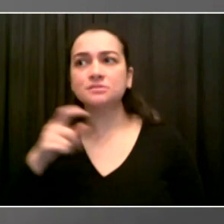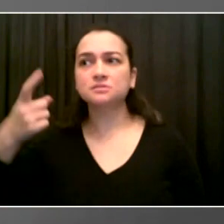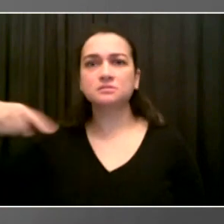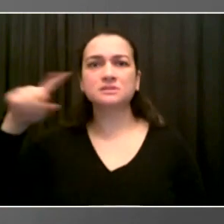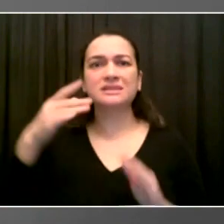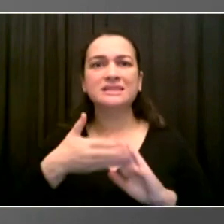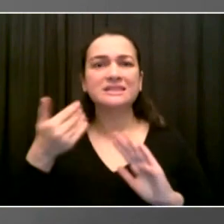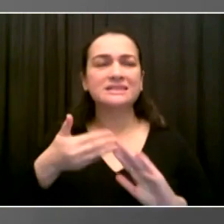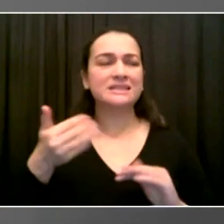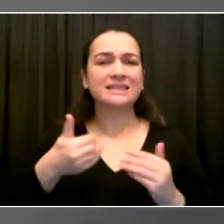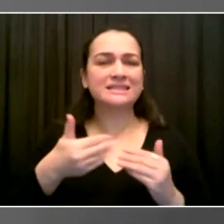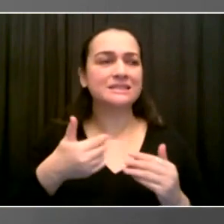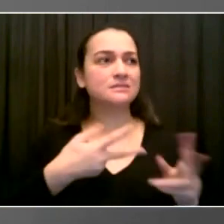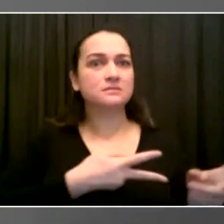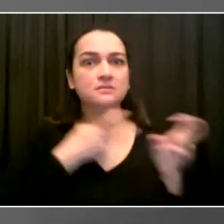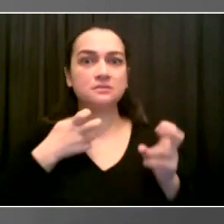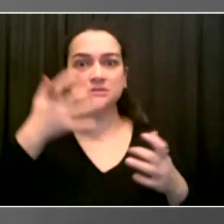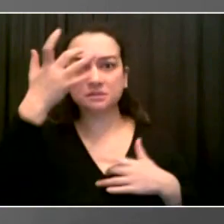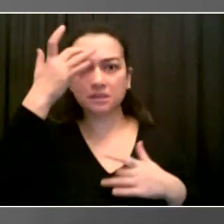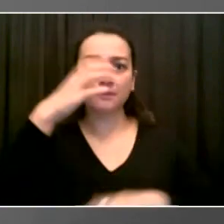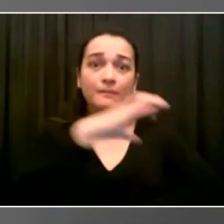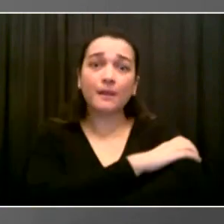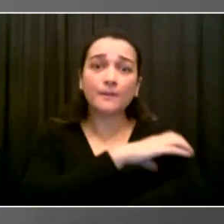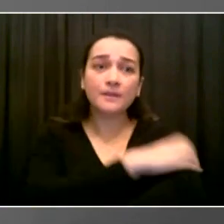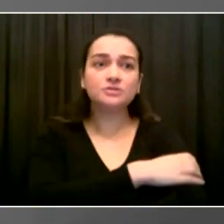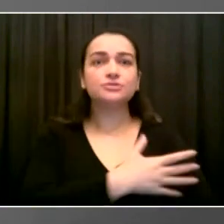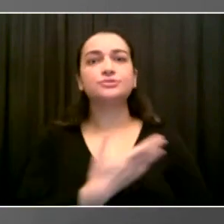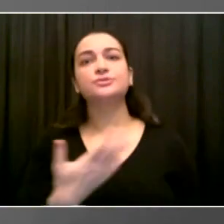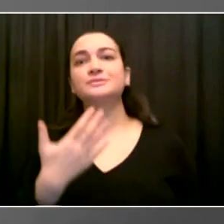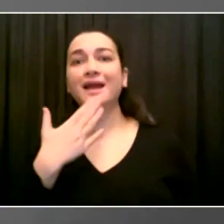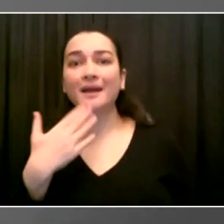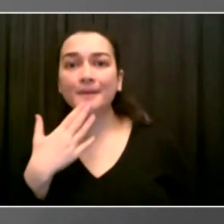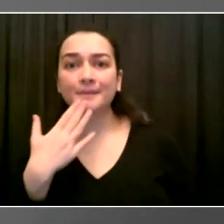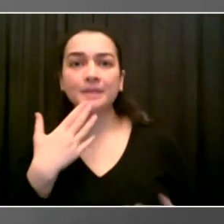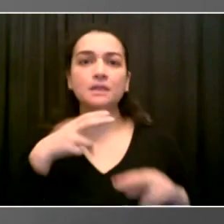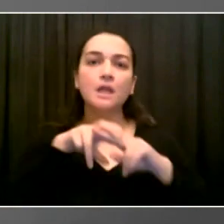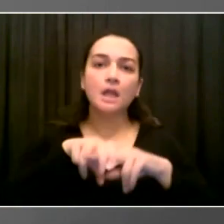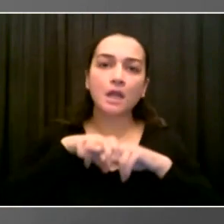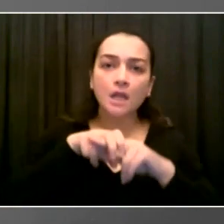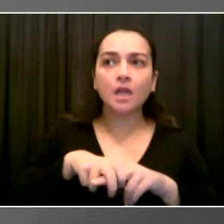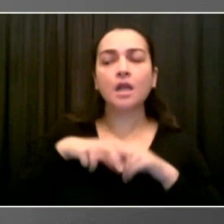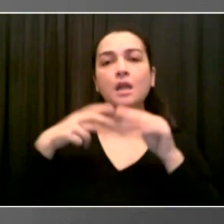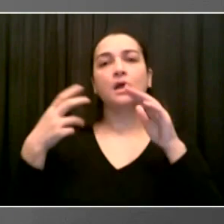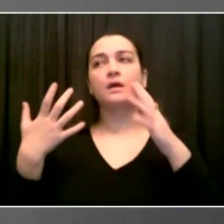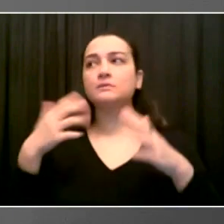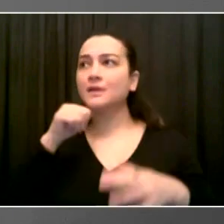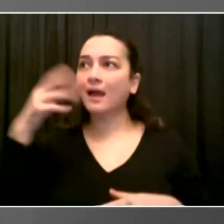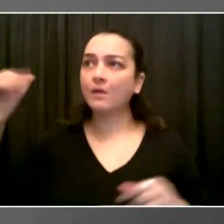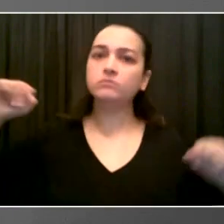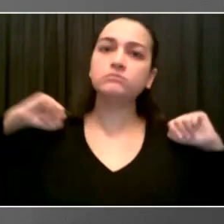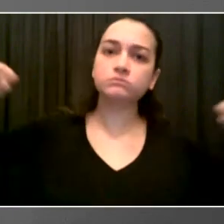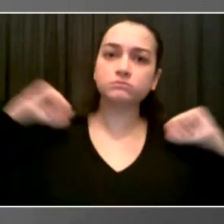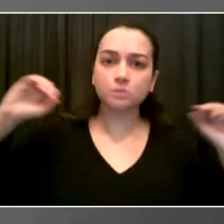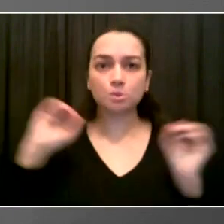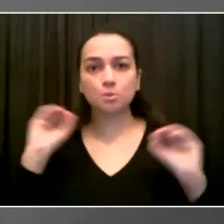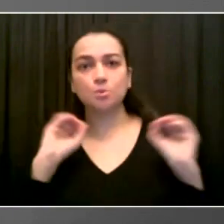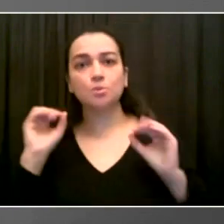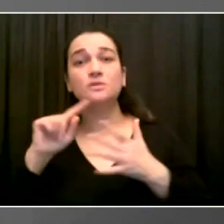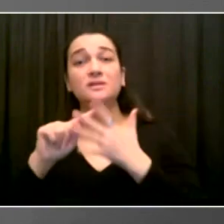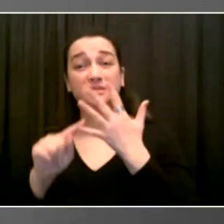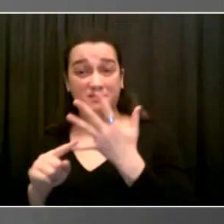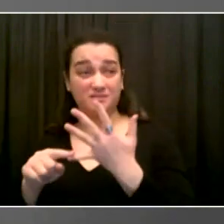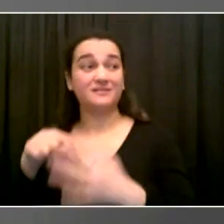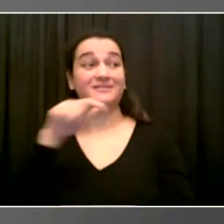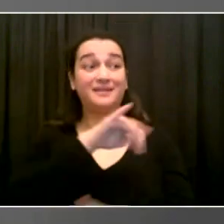that they're not at greater risk. So there's a lot that we can do to make people healthier and to prevent future pandemics,